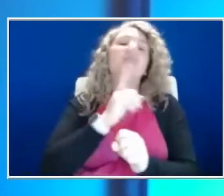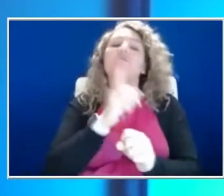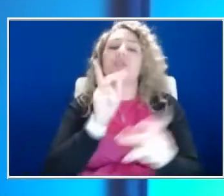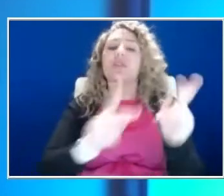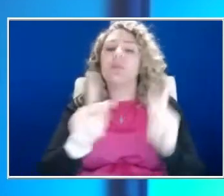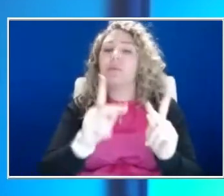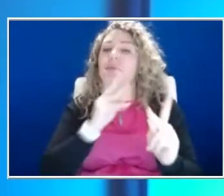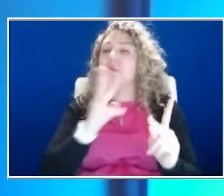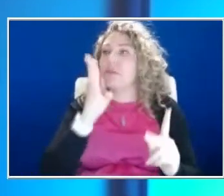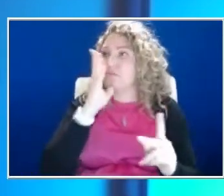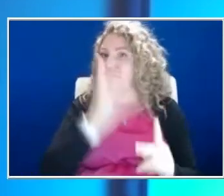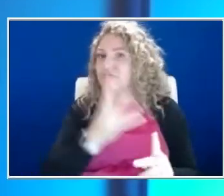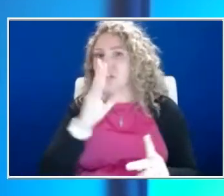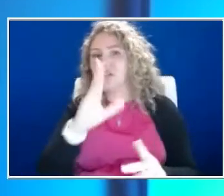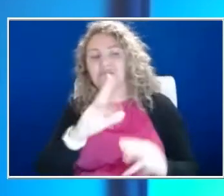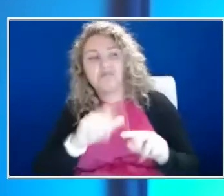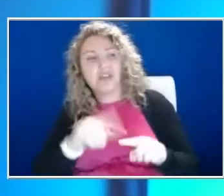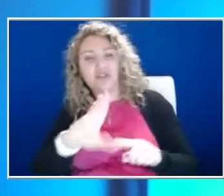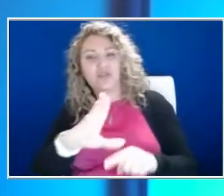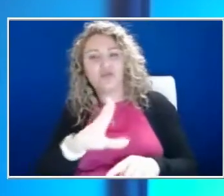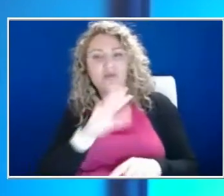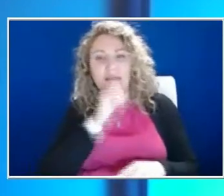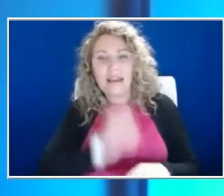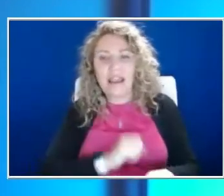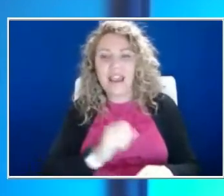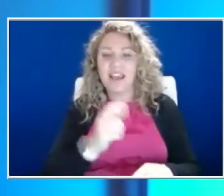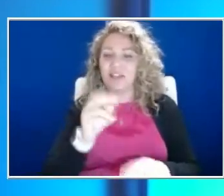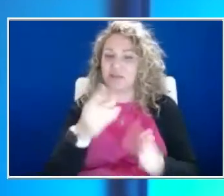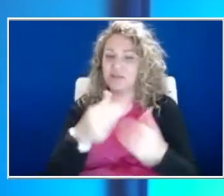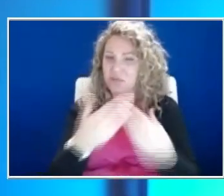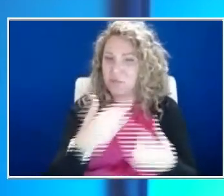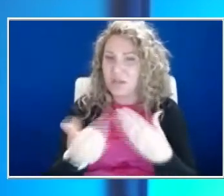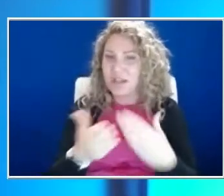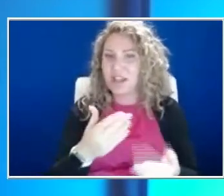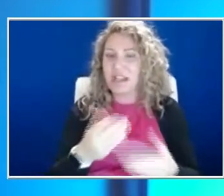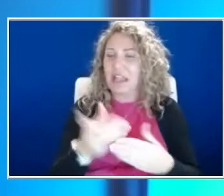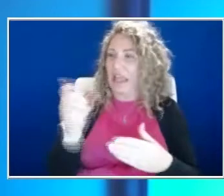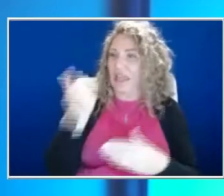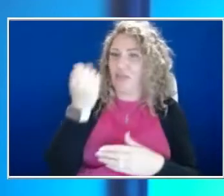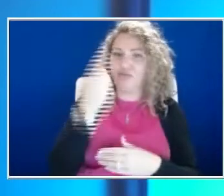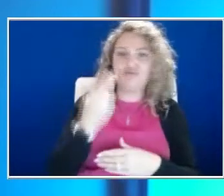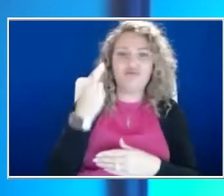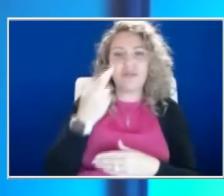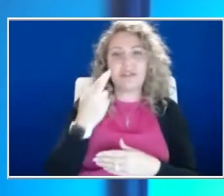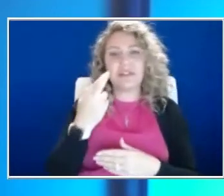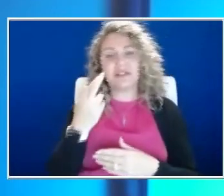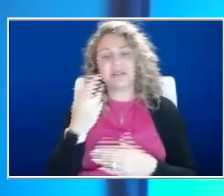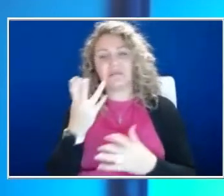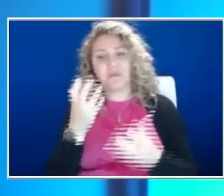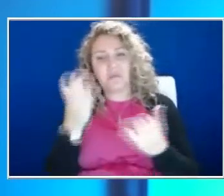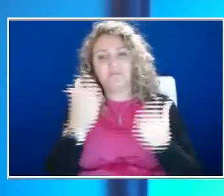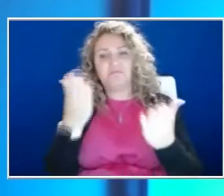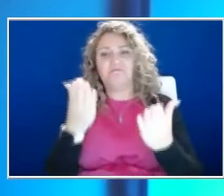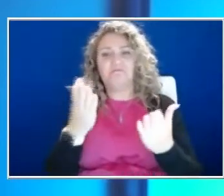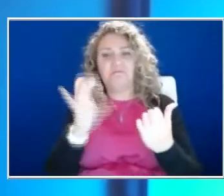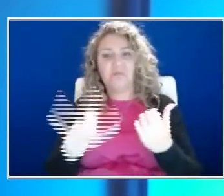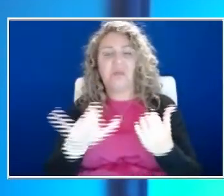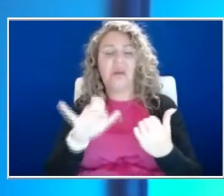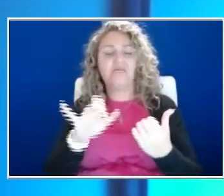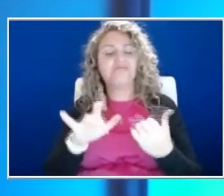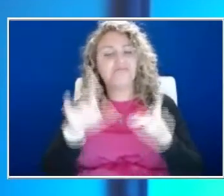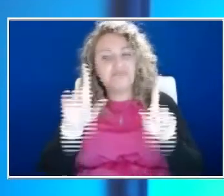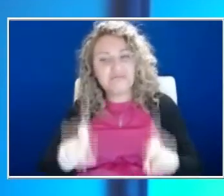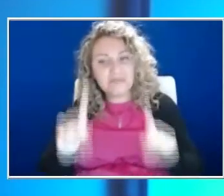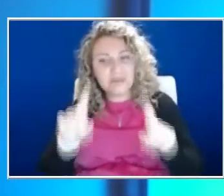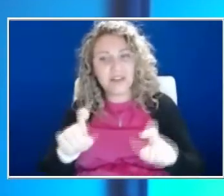your age or whatever other reason they may want to give. Get that worked up. And with that,